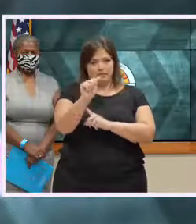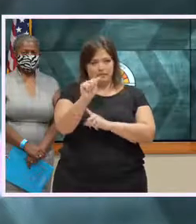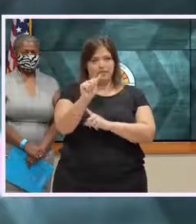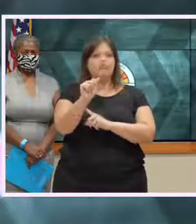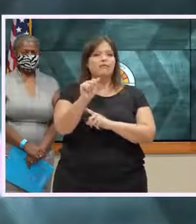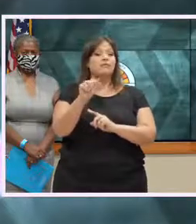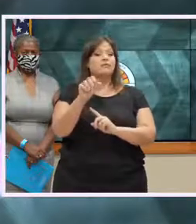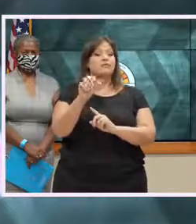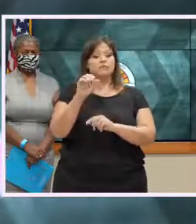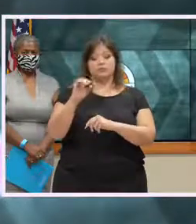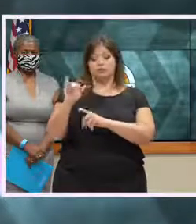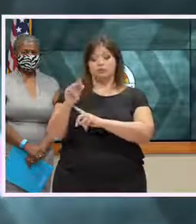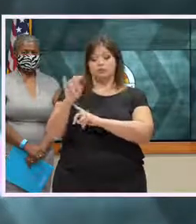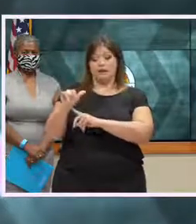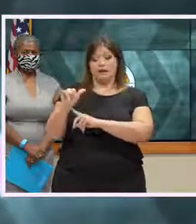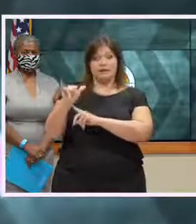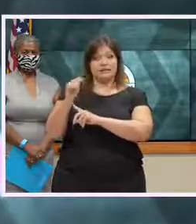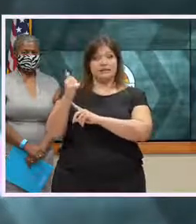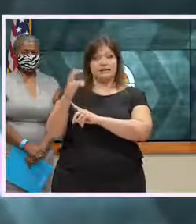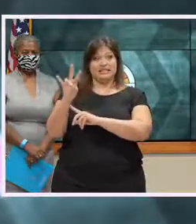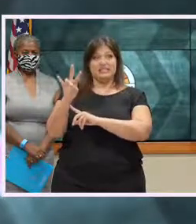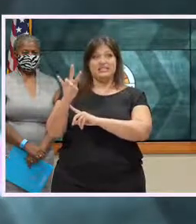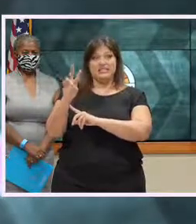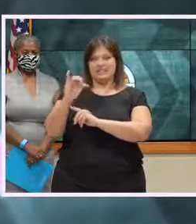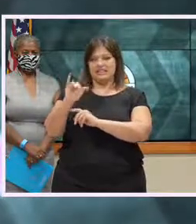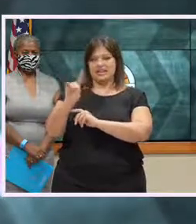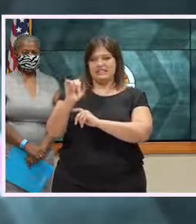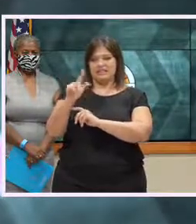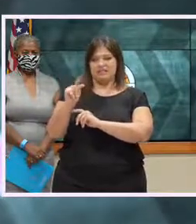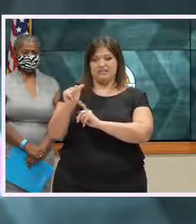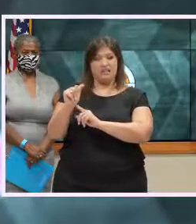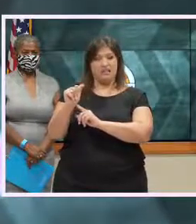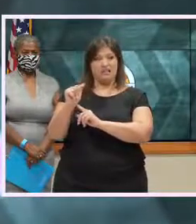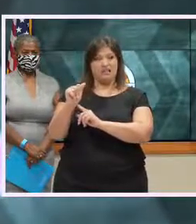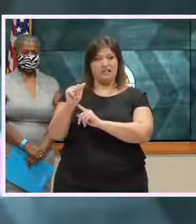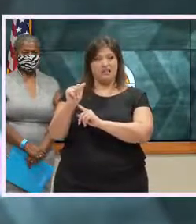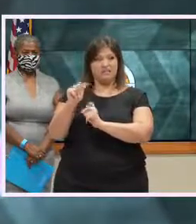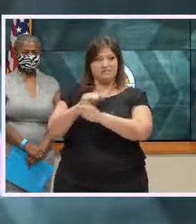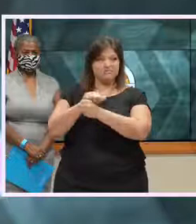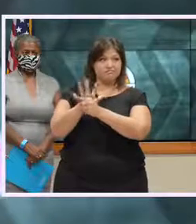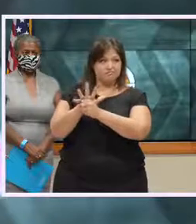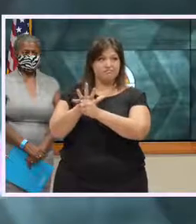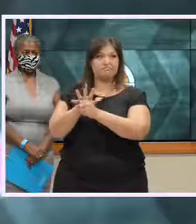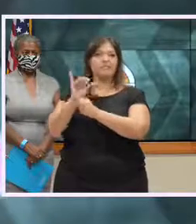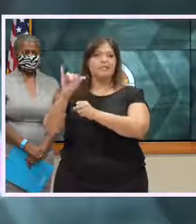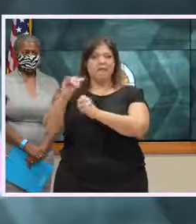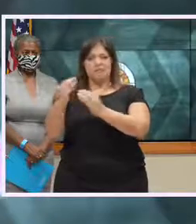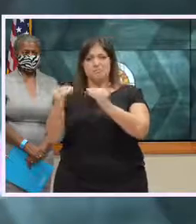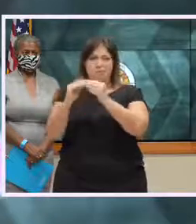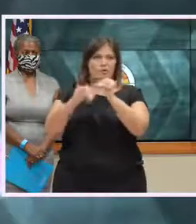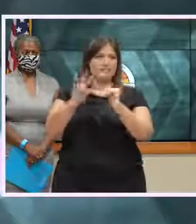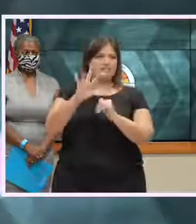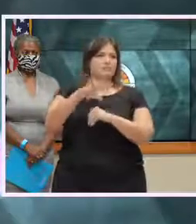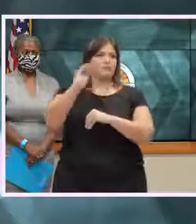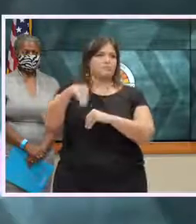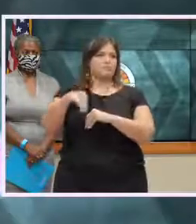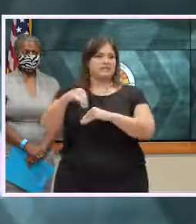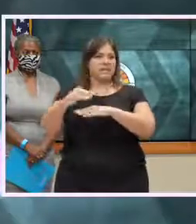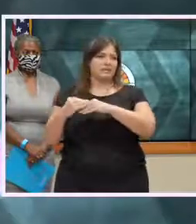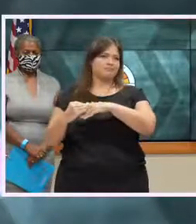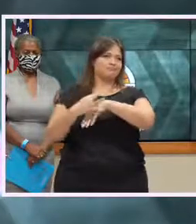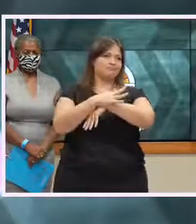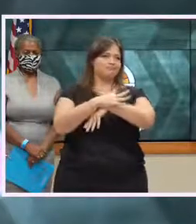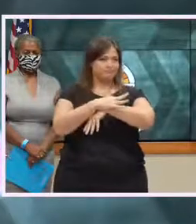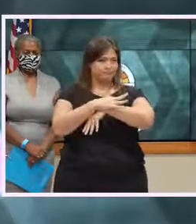as of July 17th, comprises over 84% of COVID cases in the region our state is a part